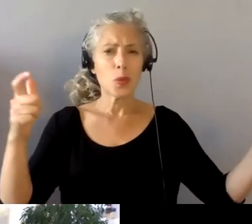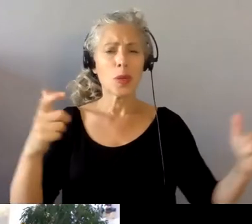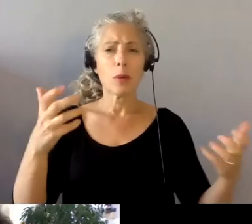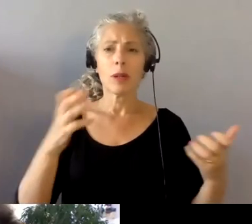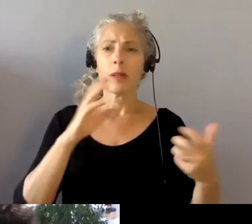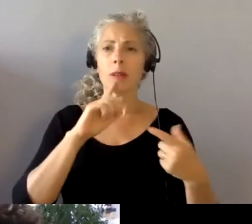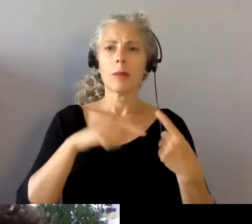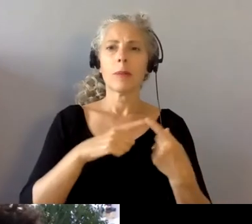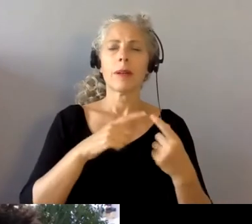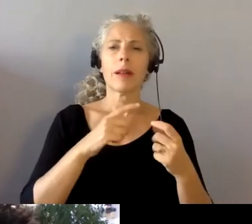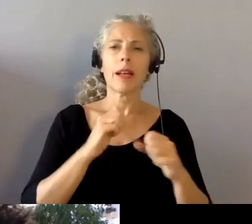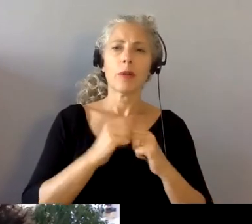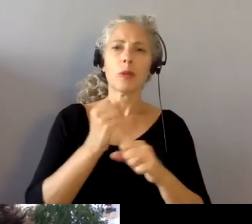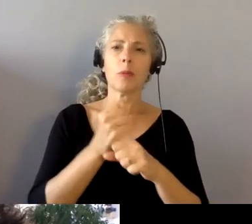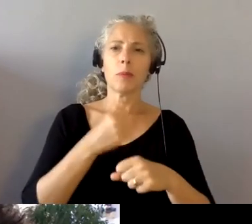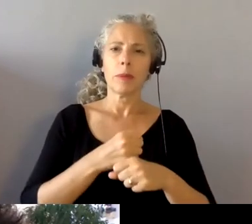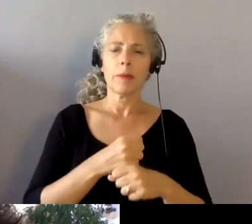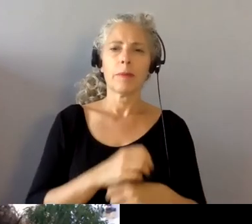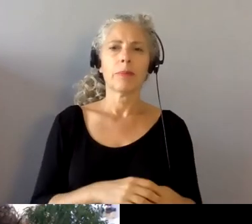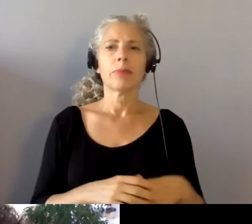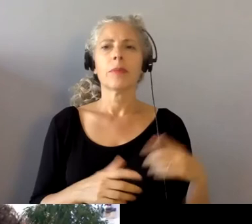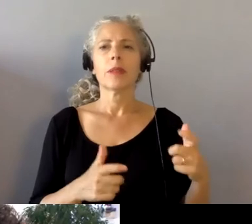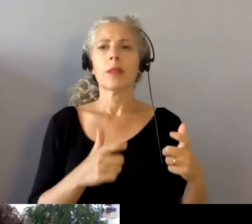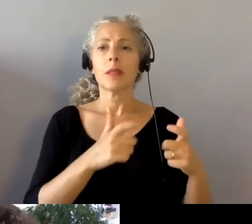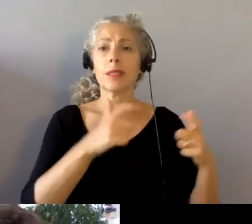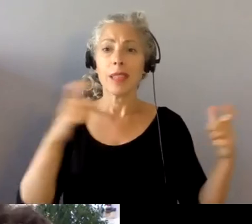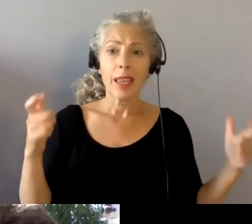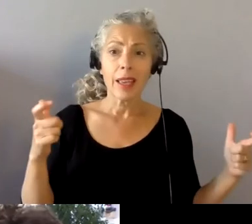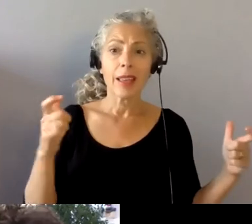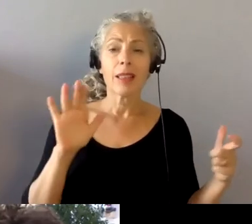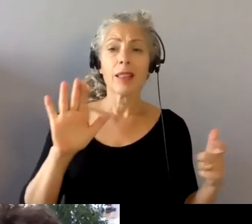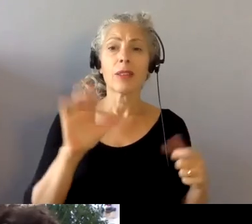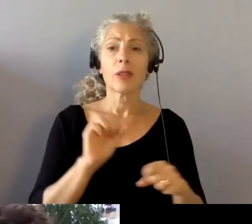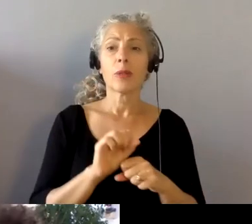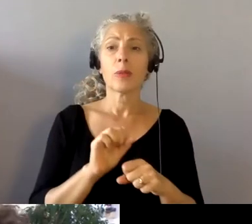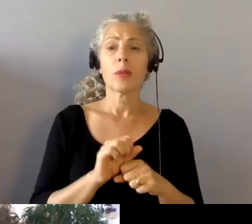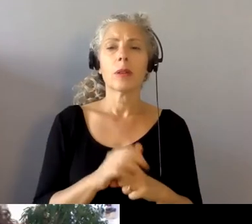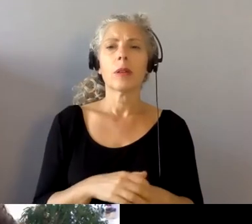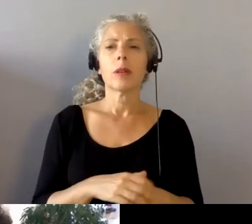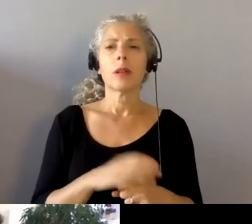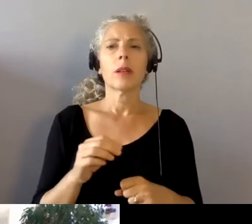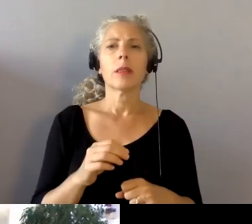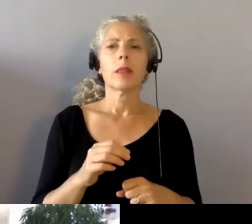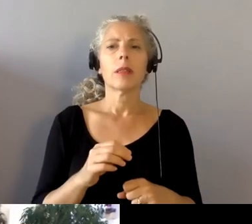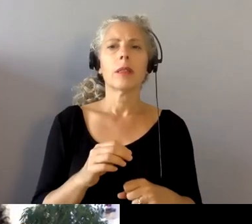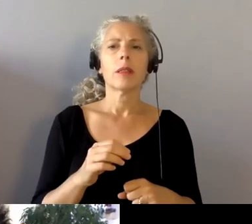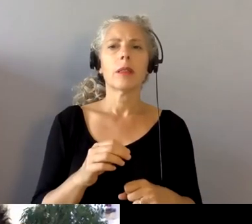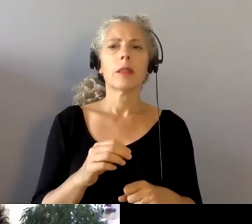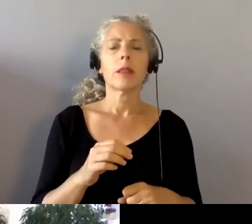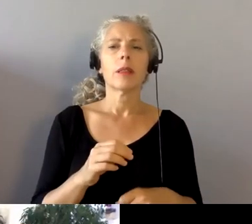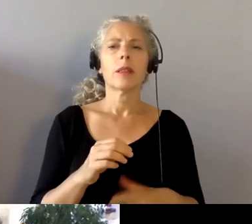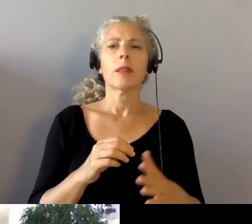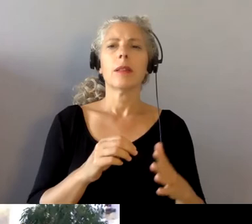kind of the making, right? So the sheer scale of the work that they do mark time and place. They